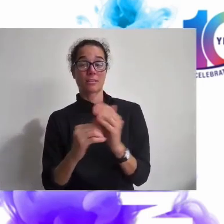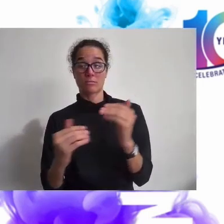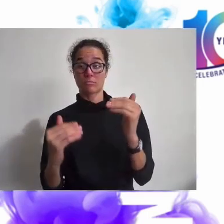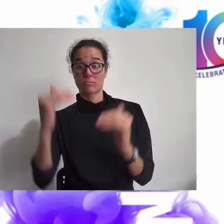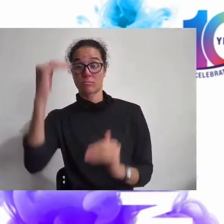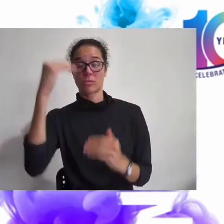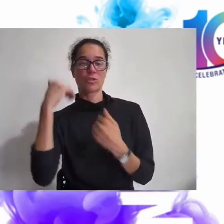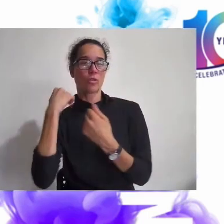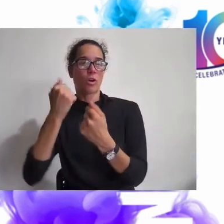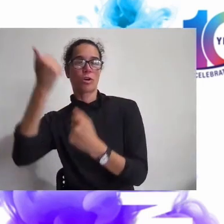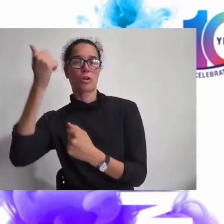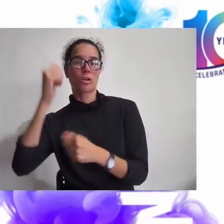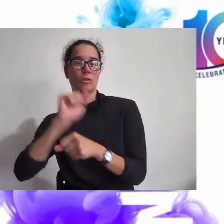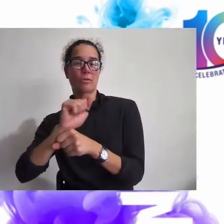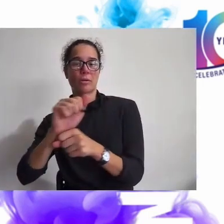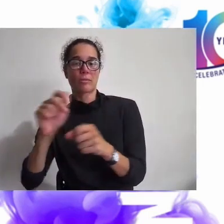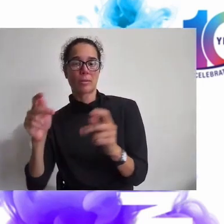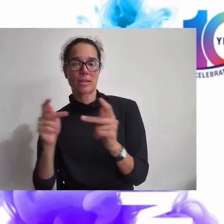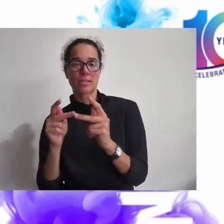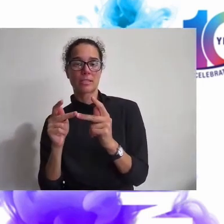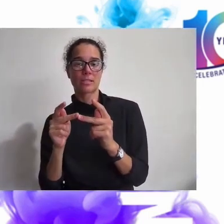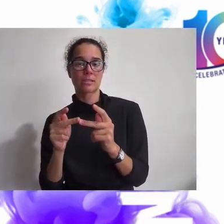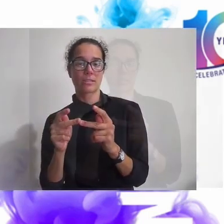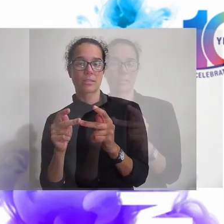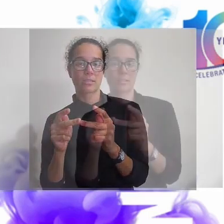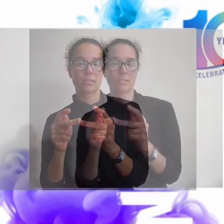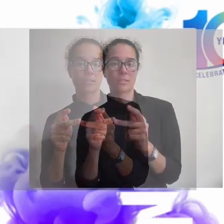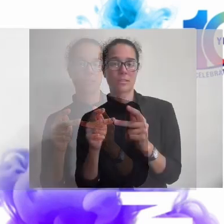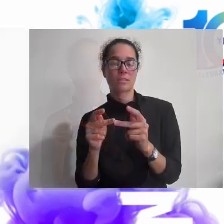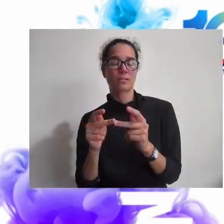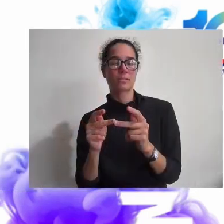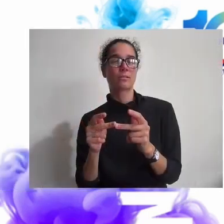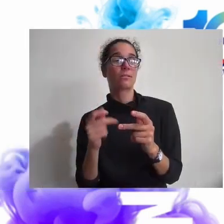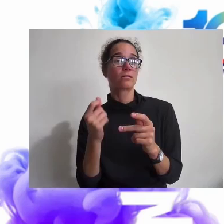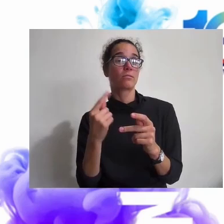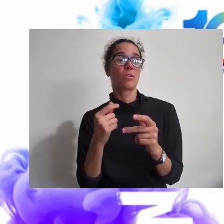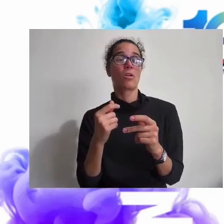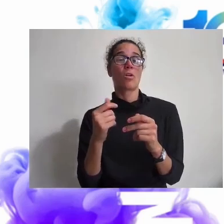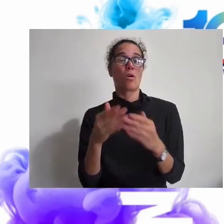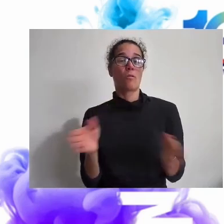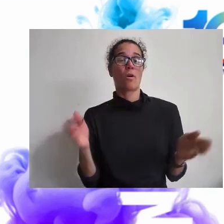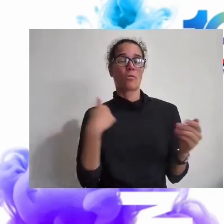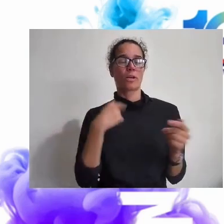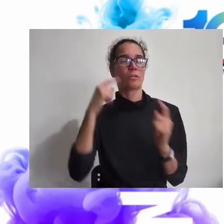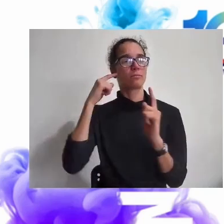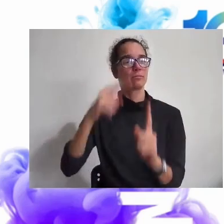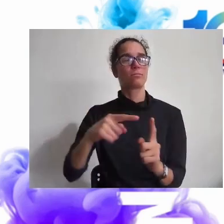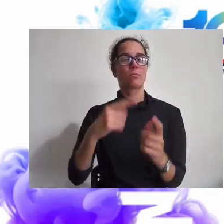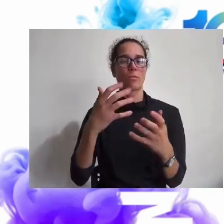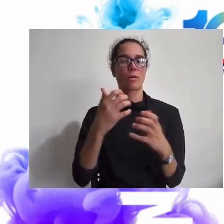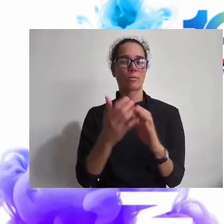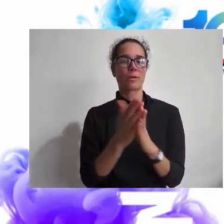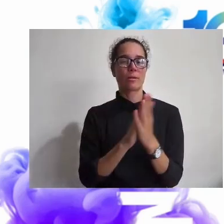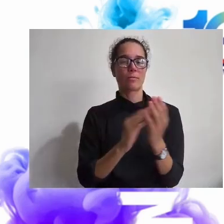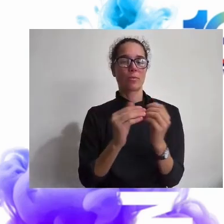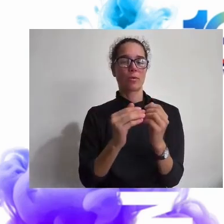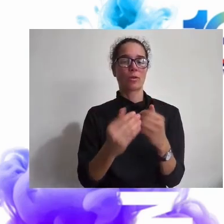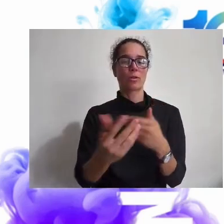work on DEI initiatives, we're working towards being inclusive, but how do we work with